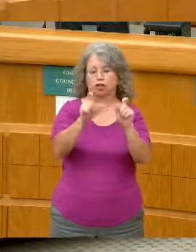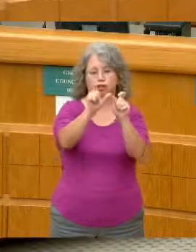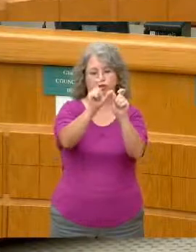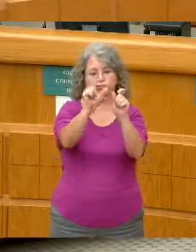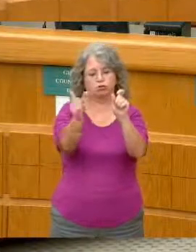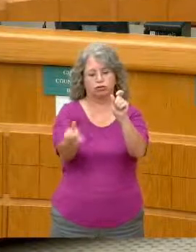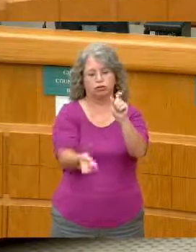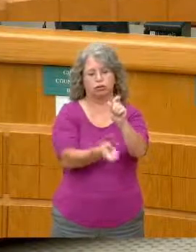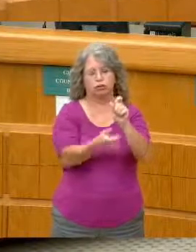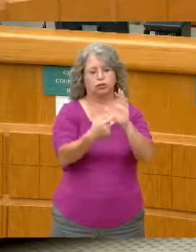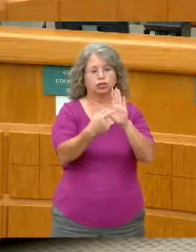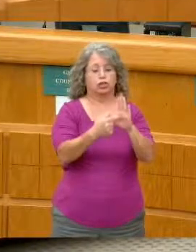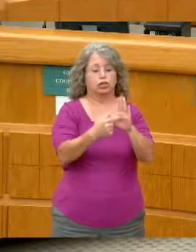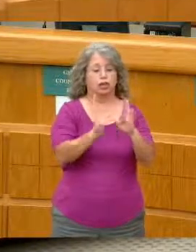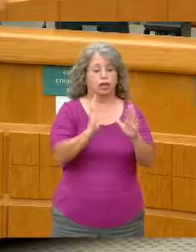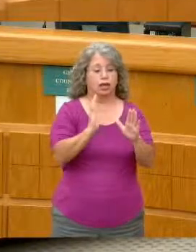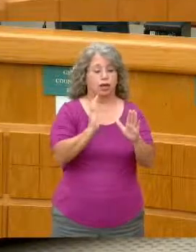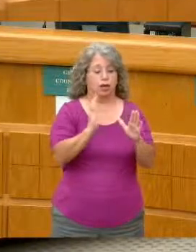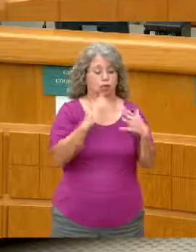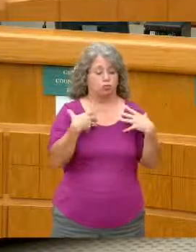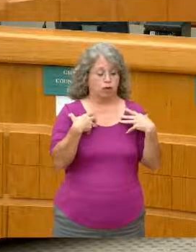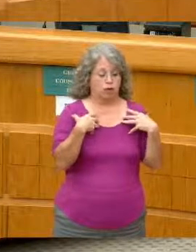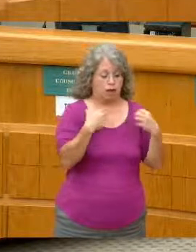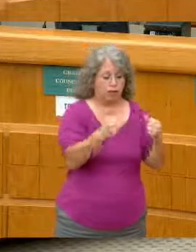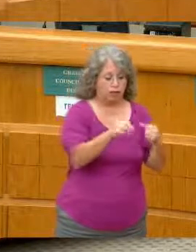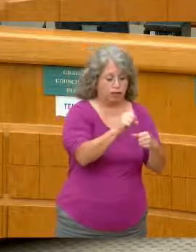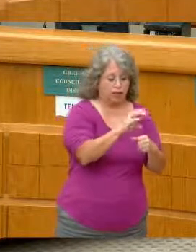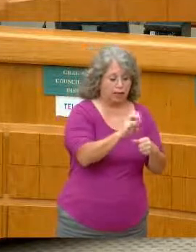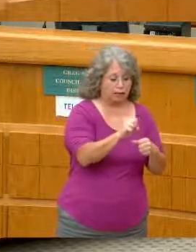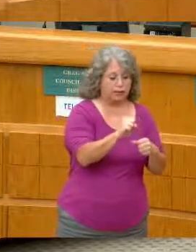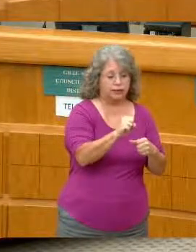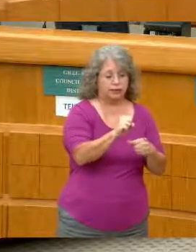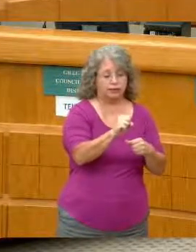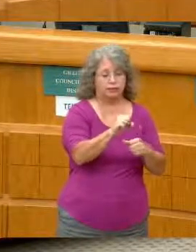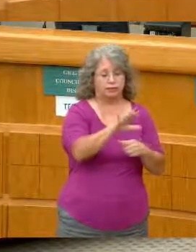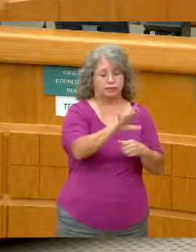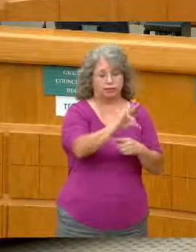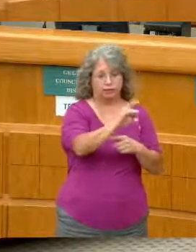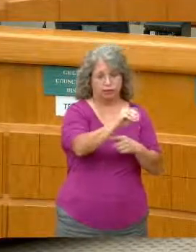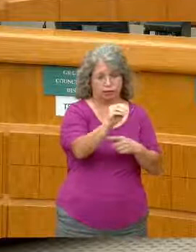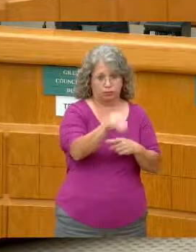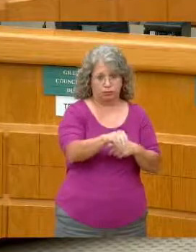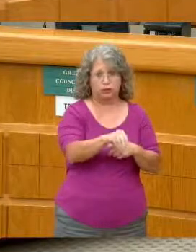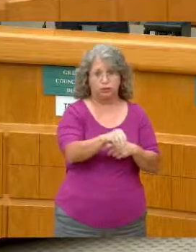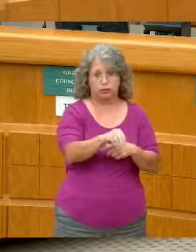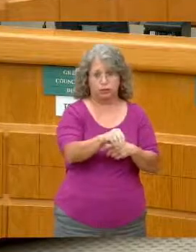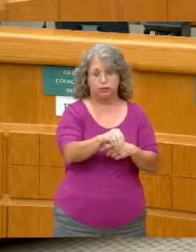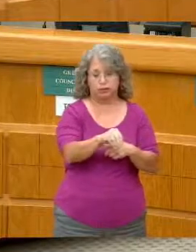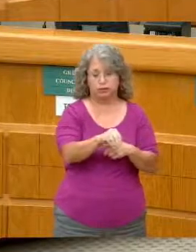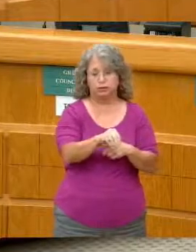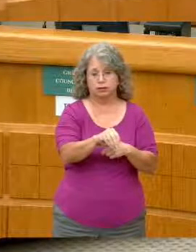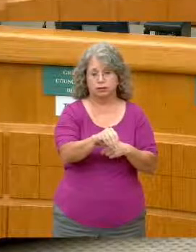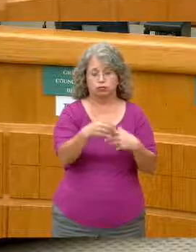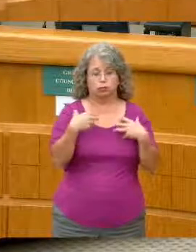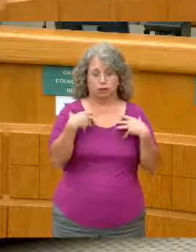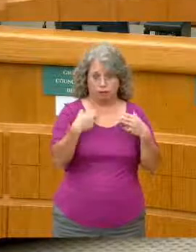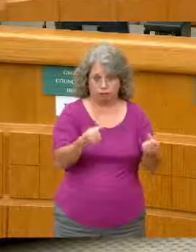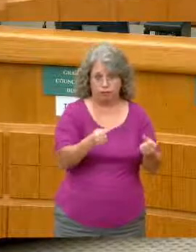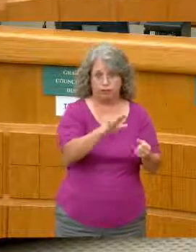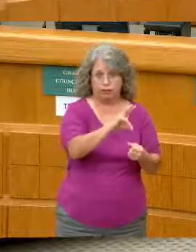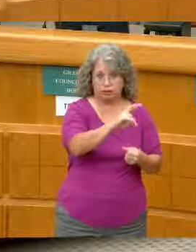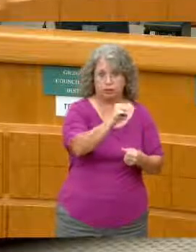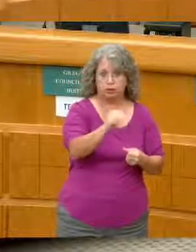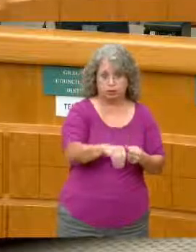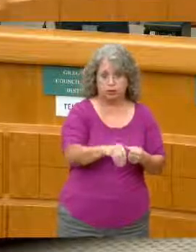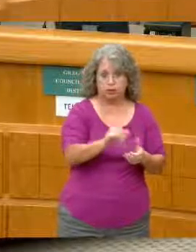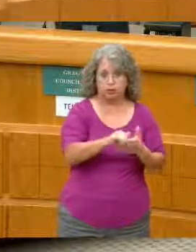our recovered cases is now greater than the active, or has been. So it's 57% of all the cases